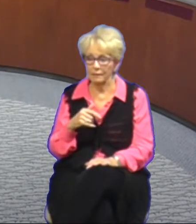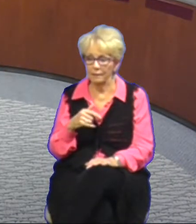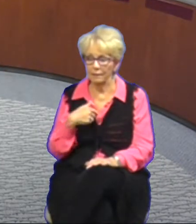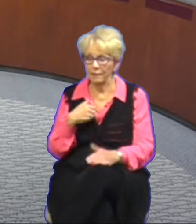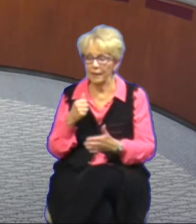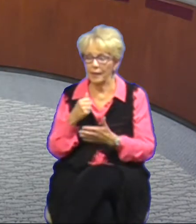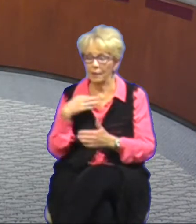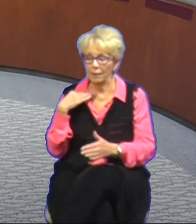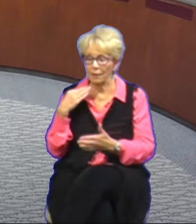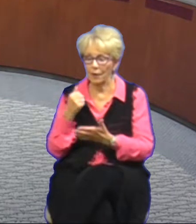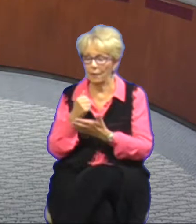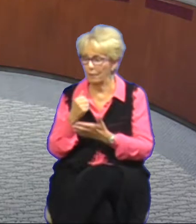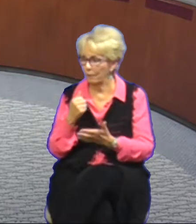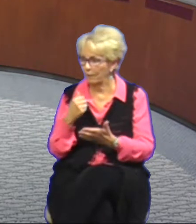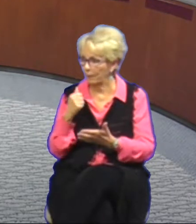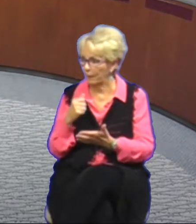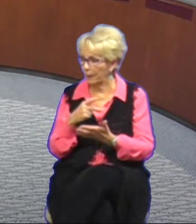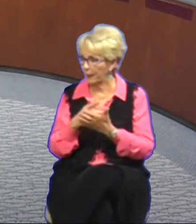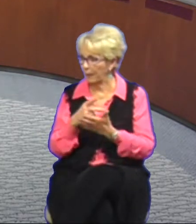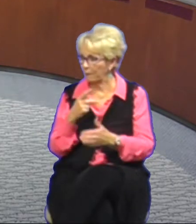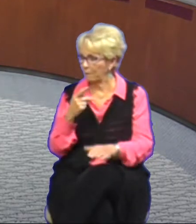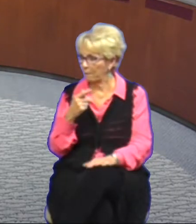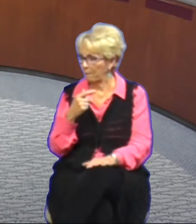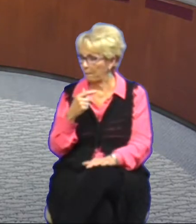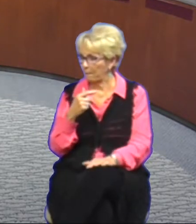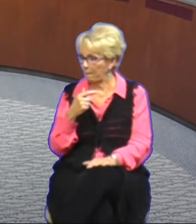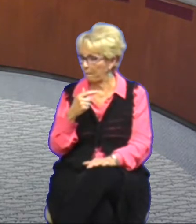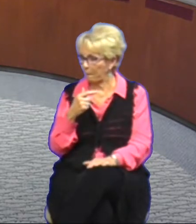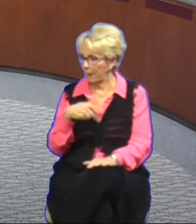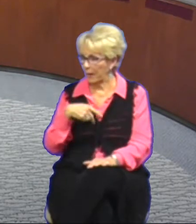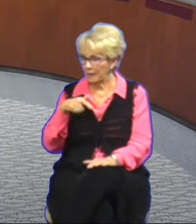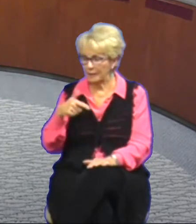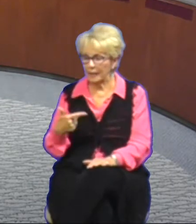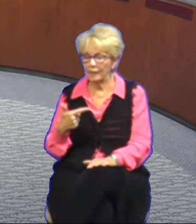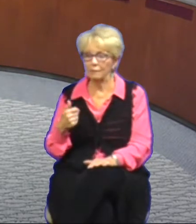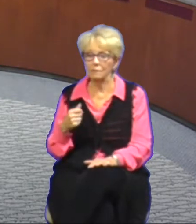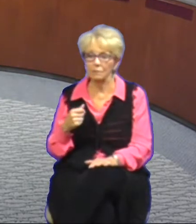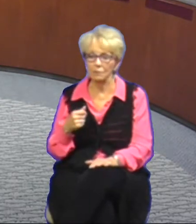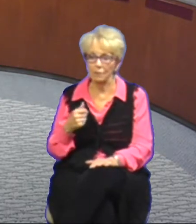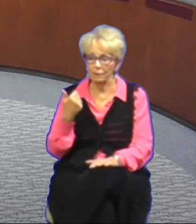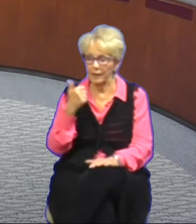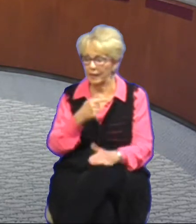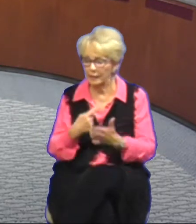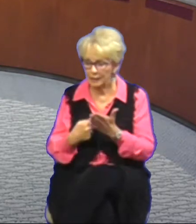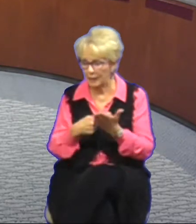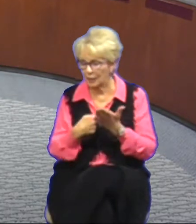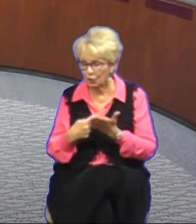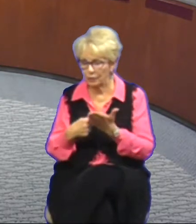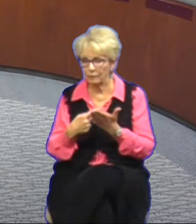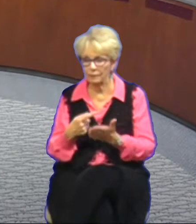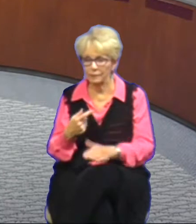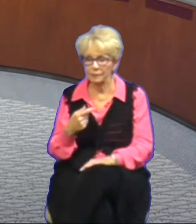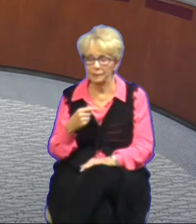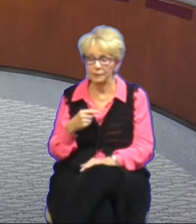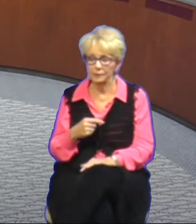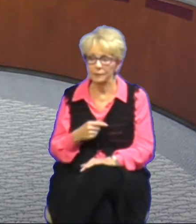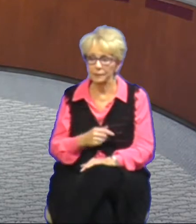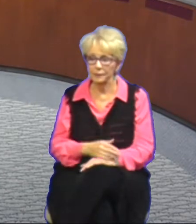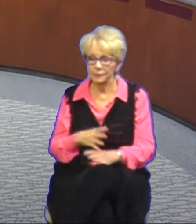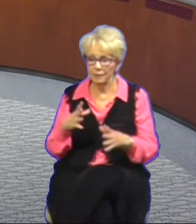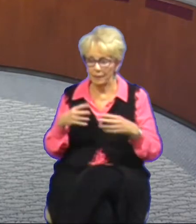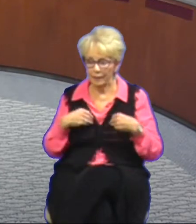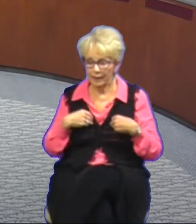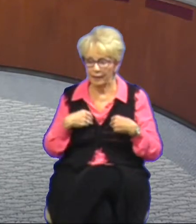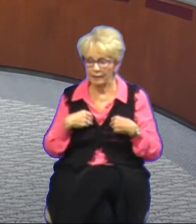the allocation of CIP funds for the project. Do I have a second? Second. Any discussion? Sorry. All in